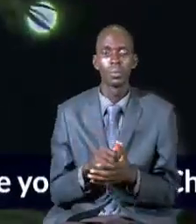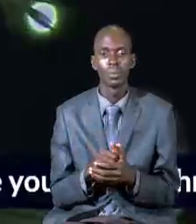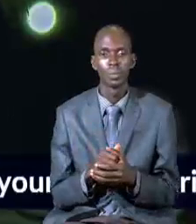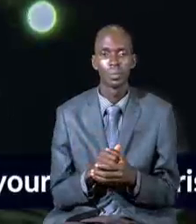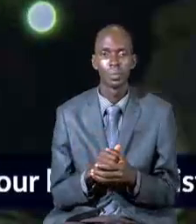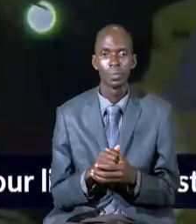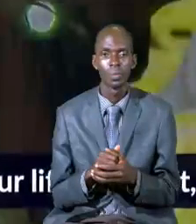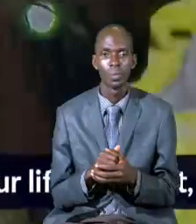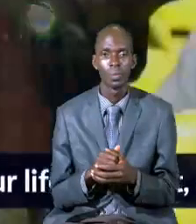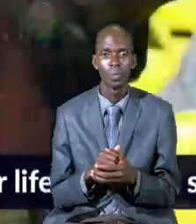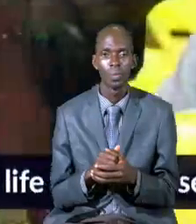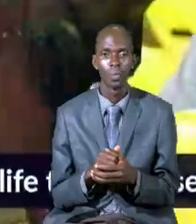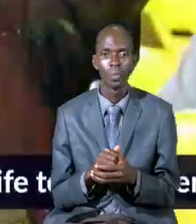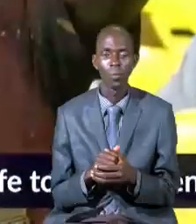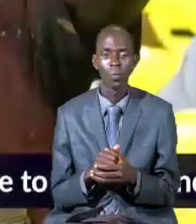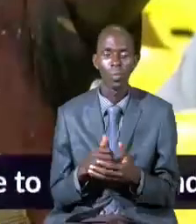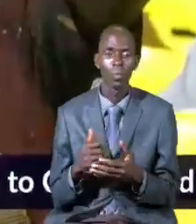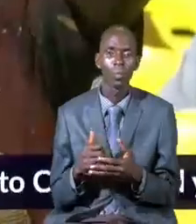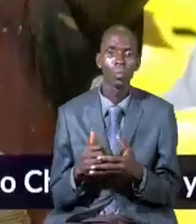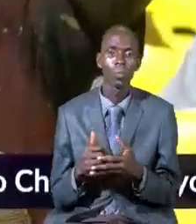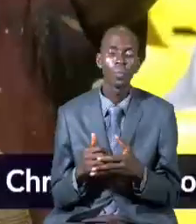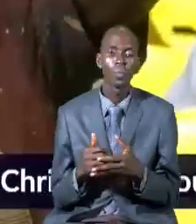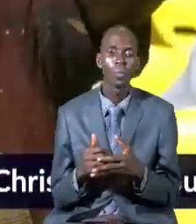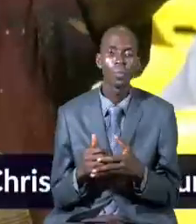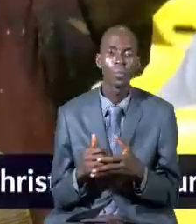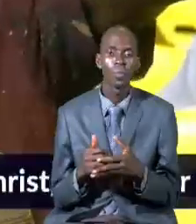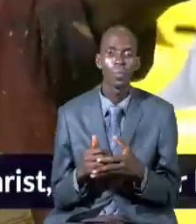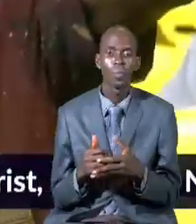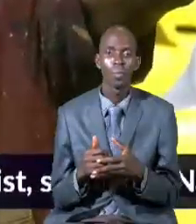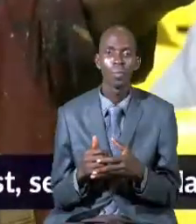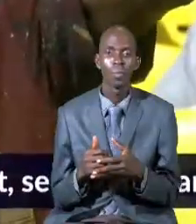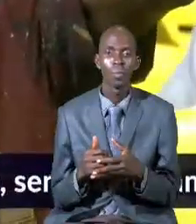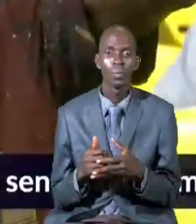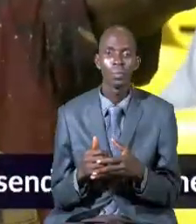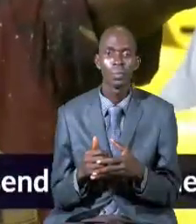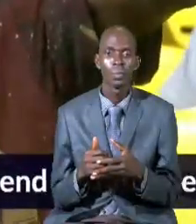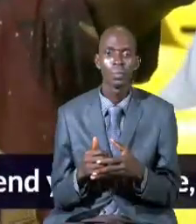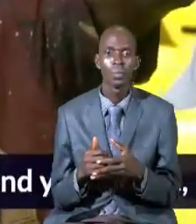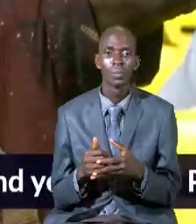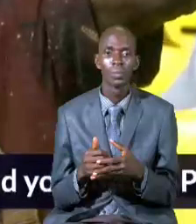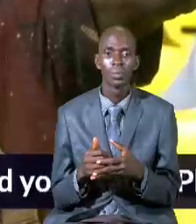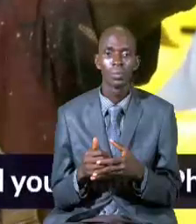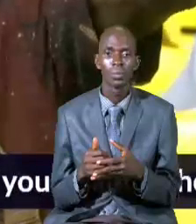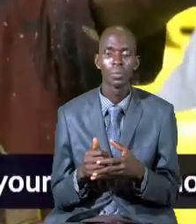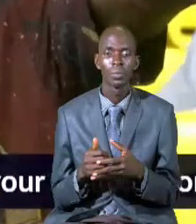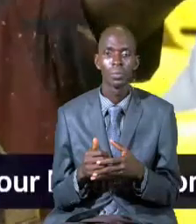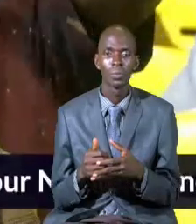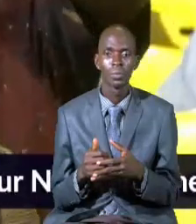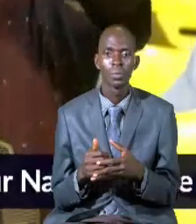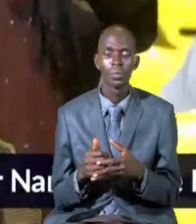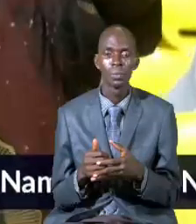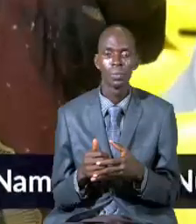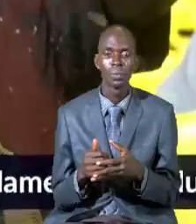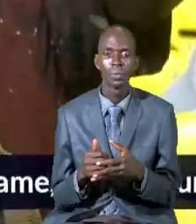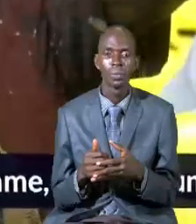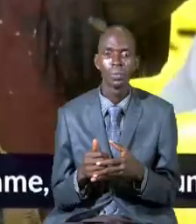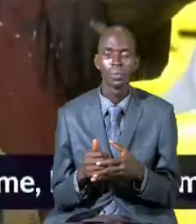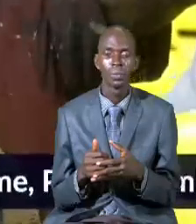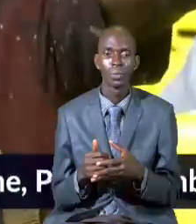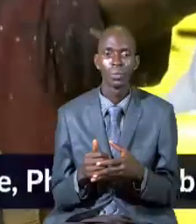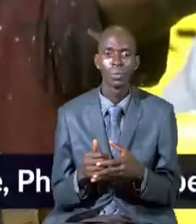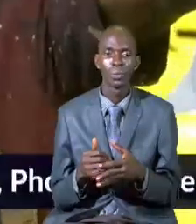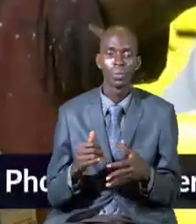please signify to me. And let me see that we have taken all information that the